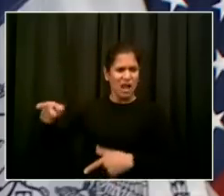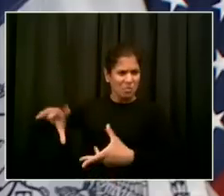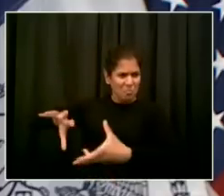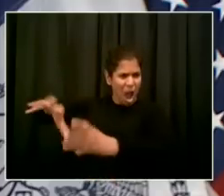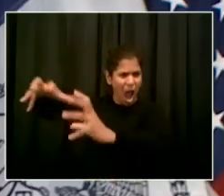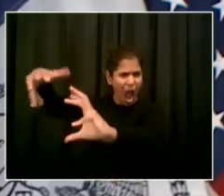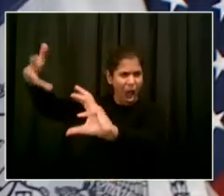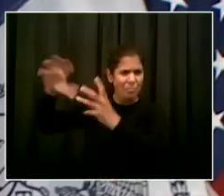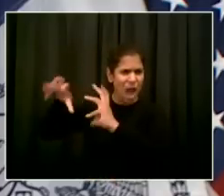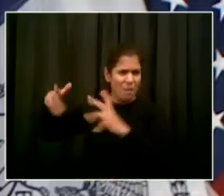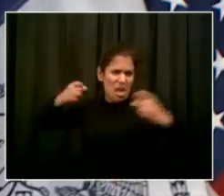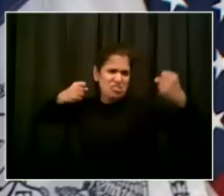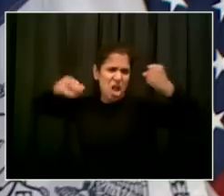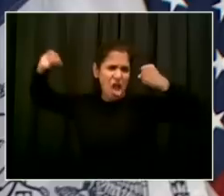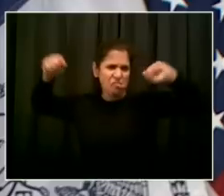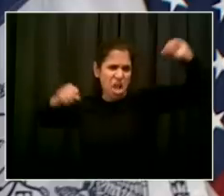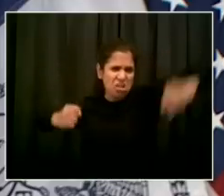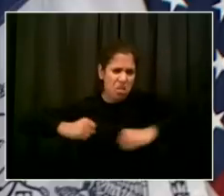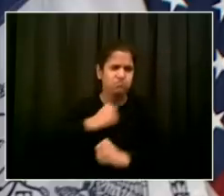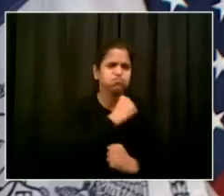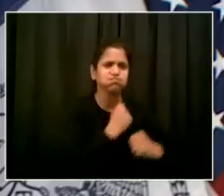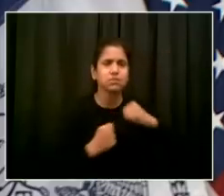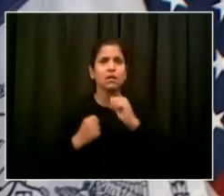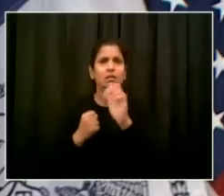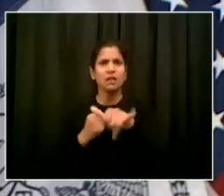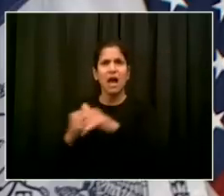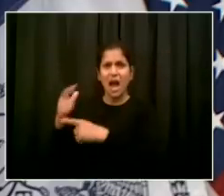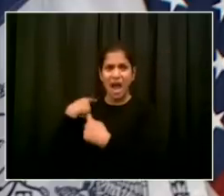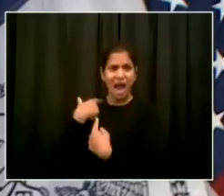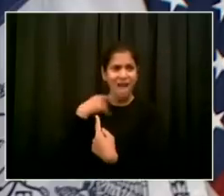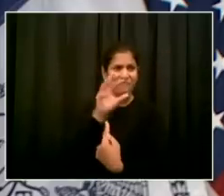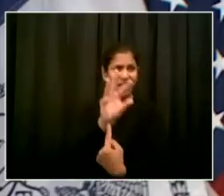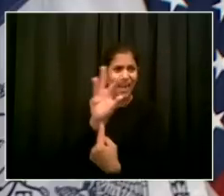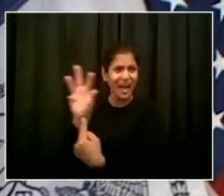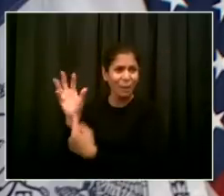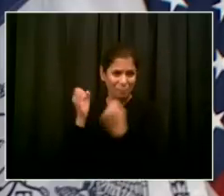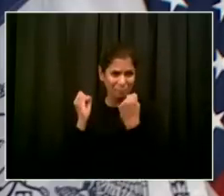have been charges that the response in Borough Park has been anti-Semitic,